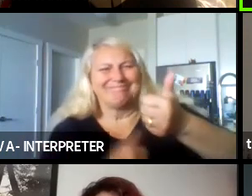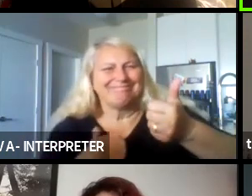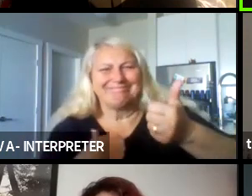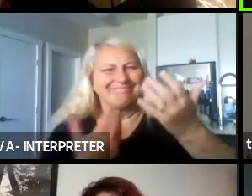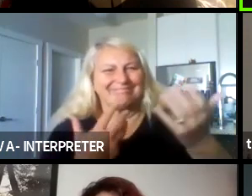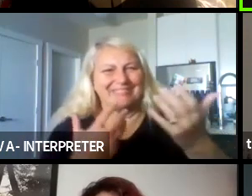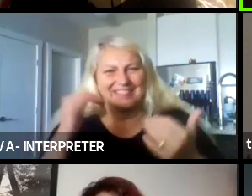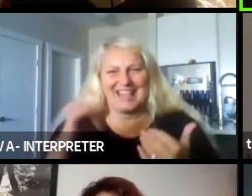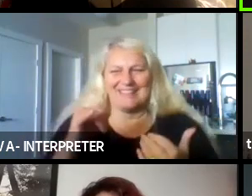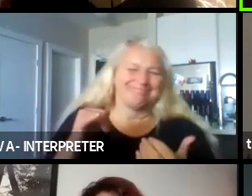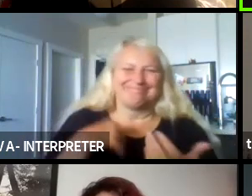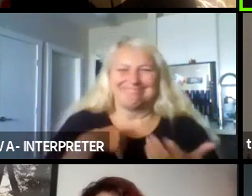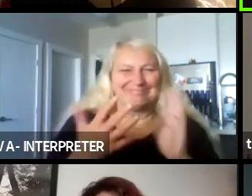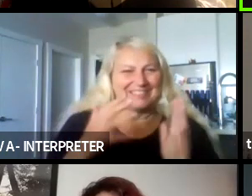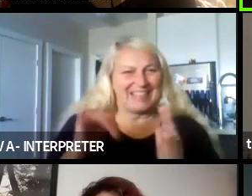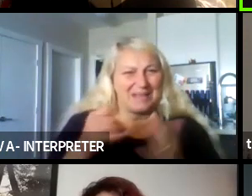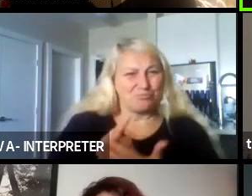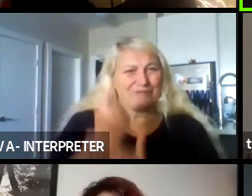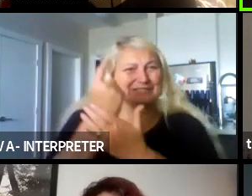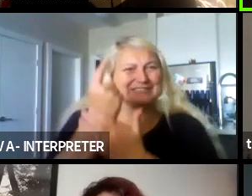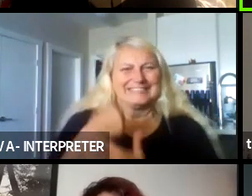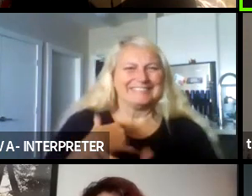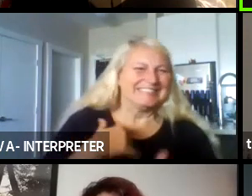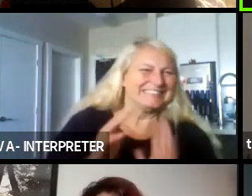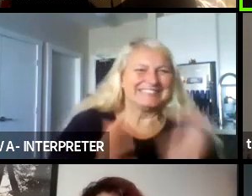And right now, like, because of all this,